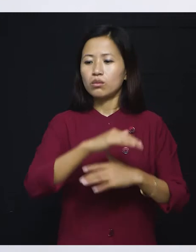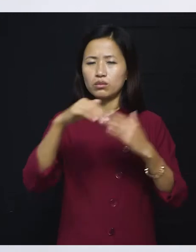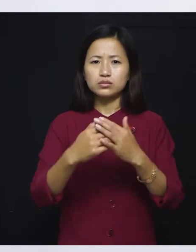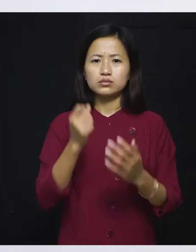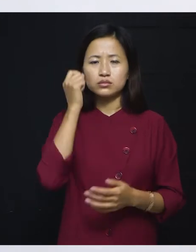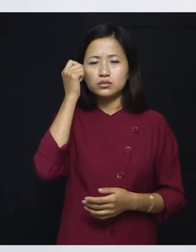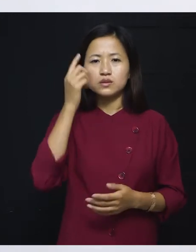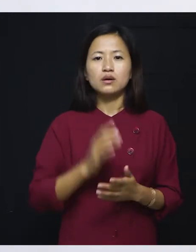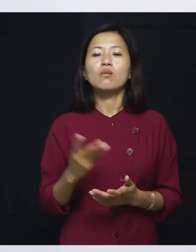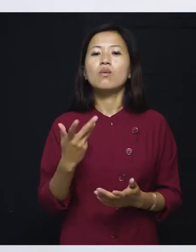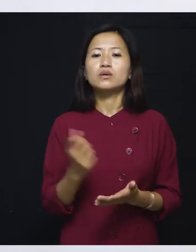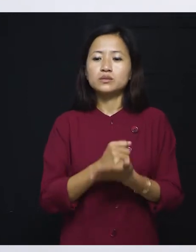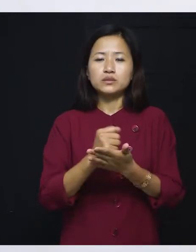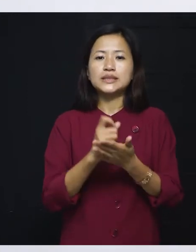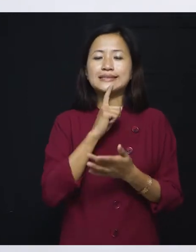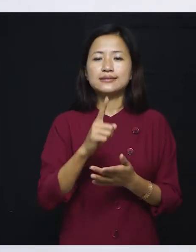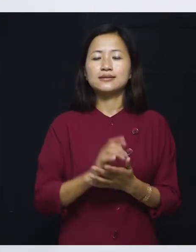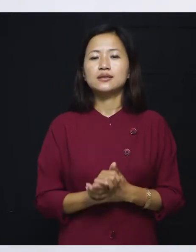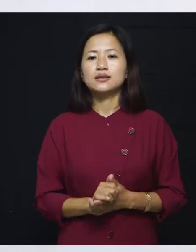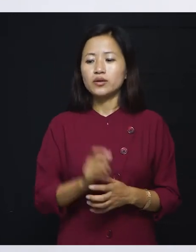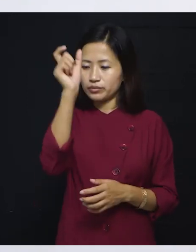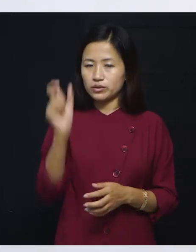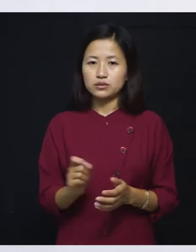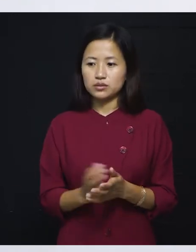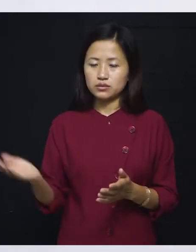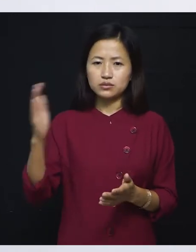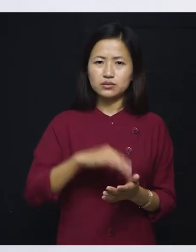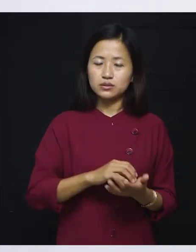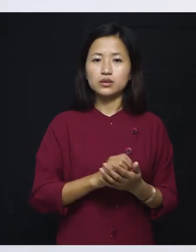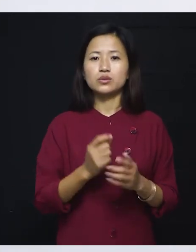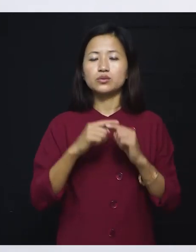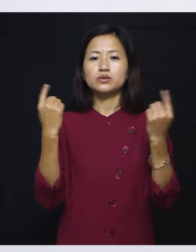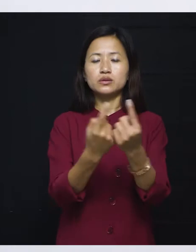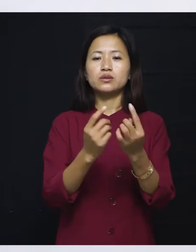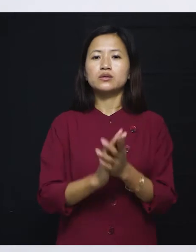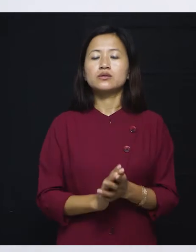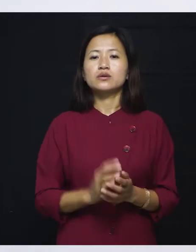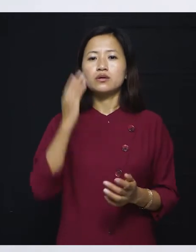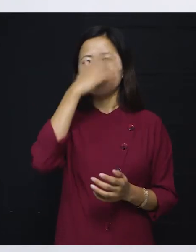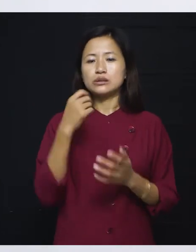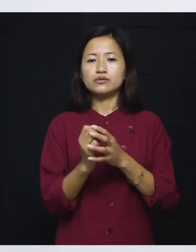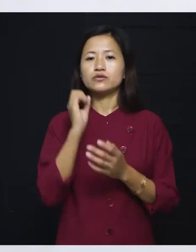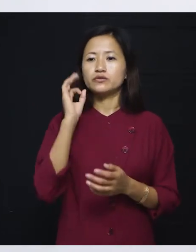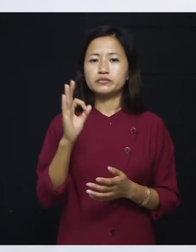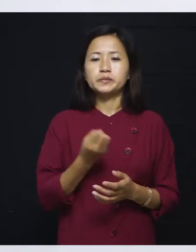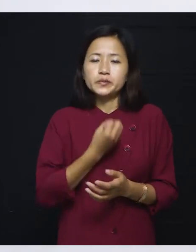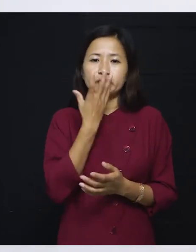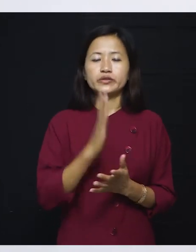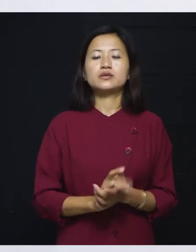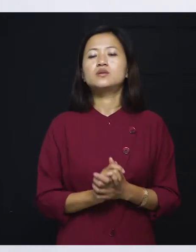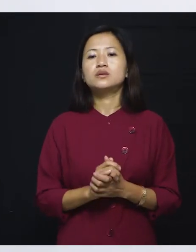not understand what I'm trying to say. And a person suddenly comes into your room and say a beautiful flower. So you will